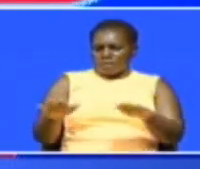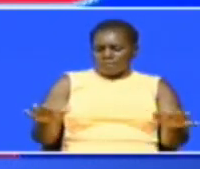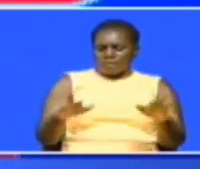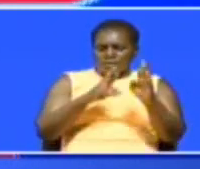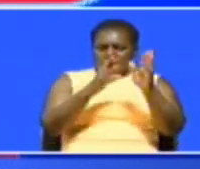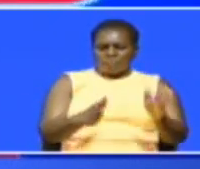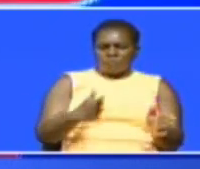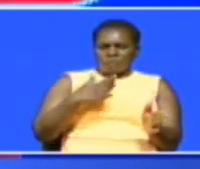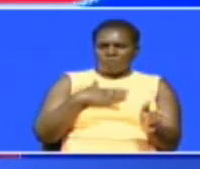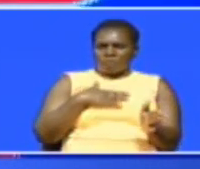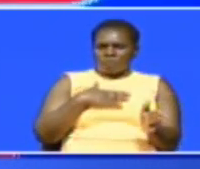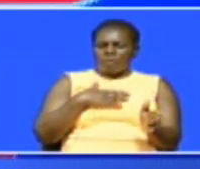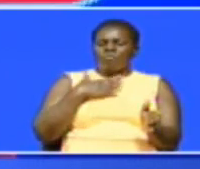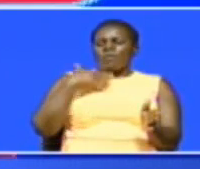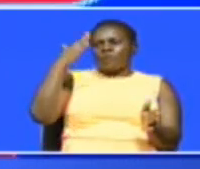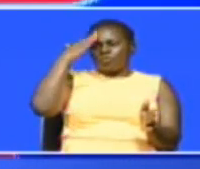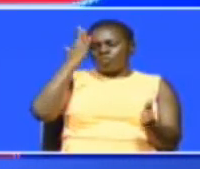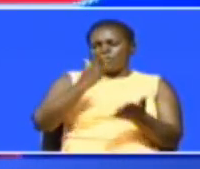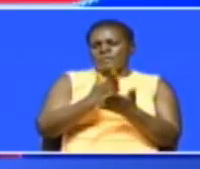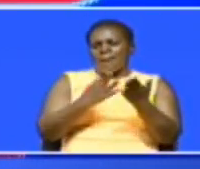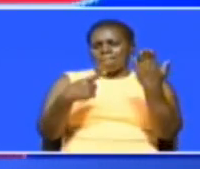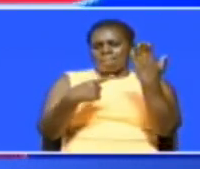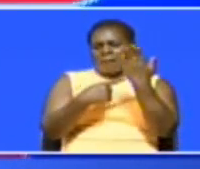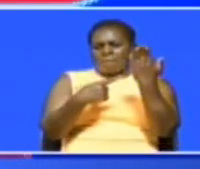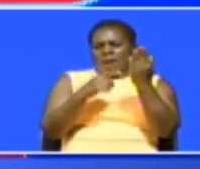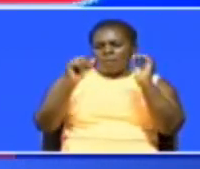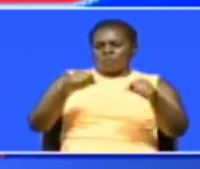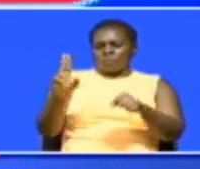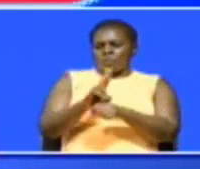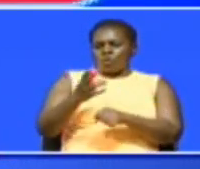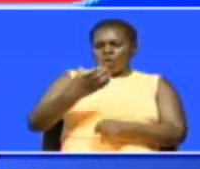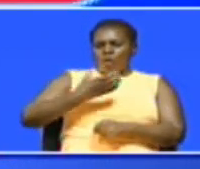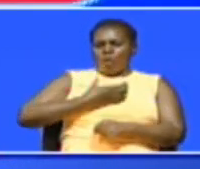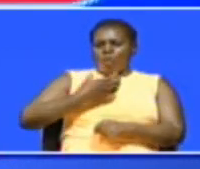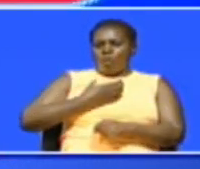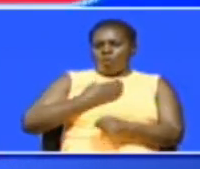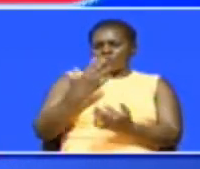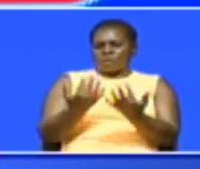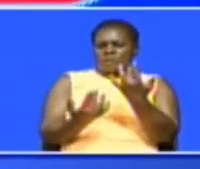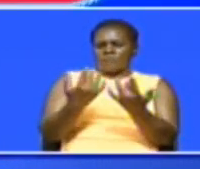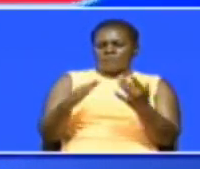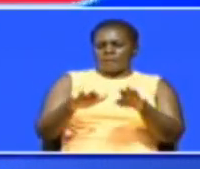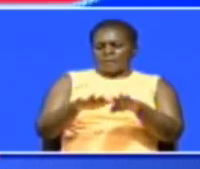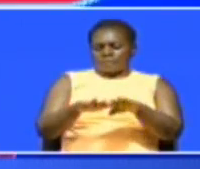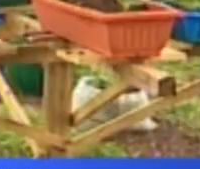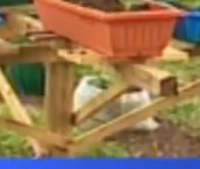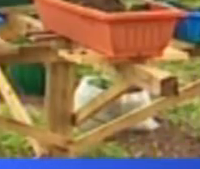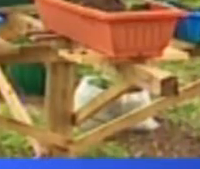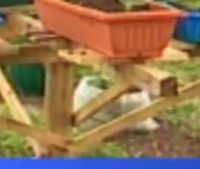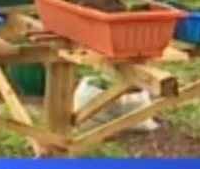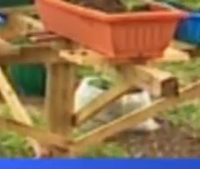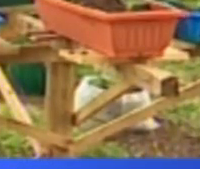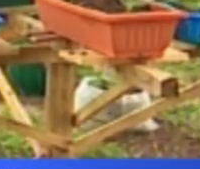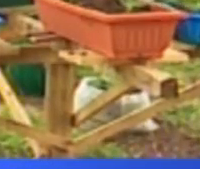Our reporter Paul Thiong'o sought to find out some of the techniques you can use to grow your own vegetables around the confines of your home.